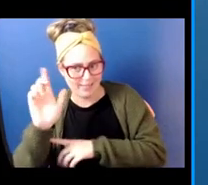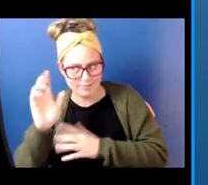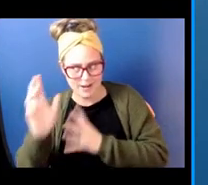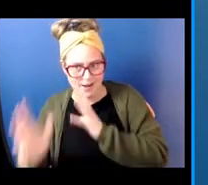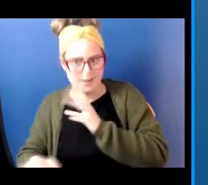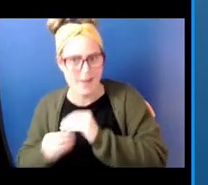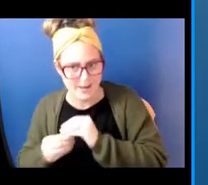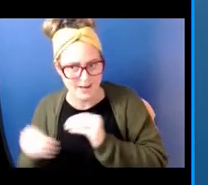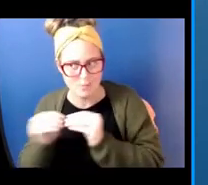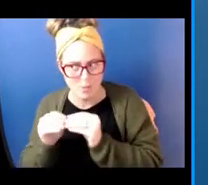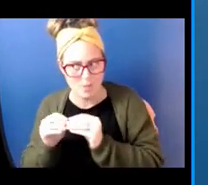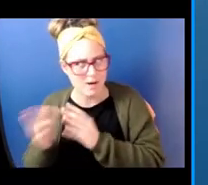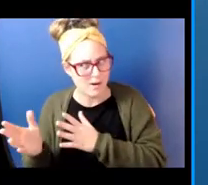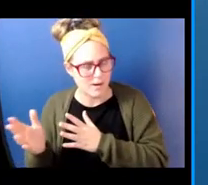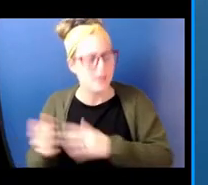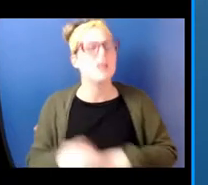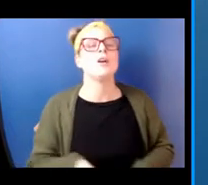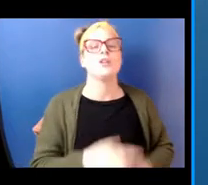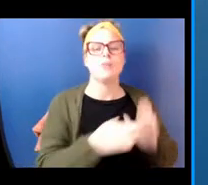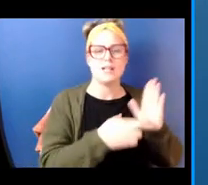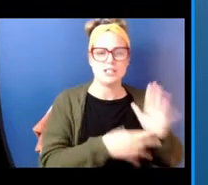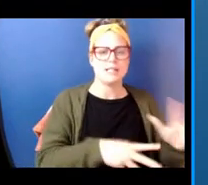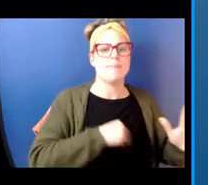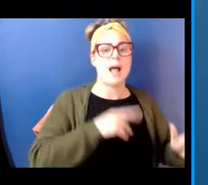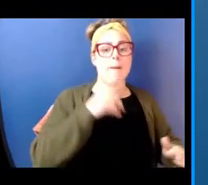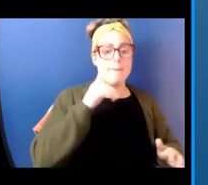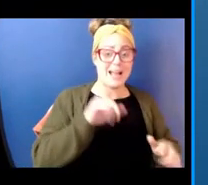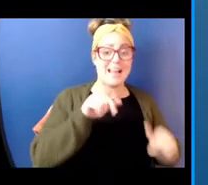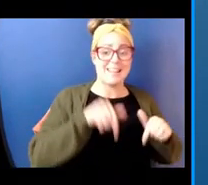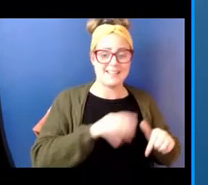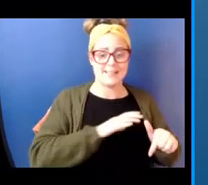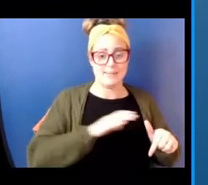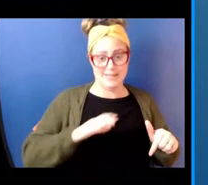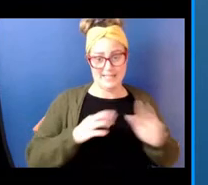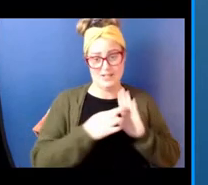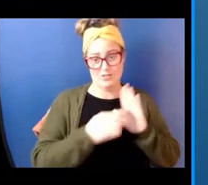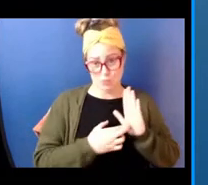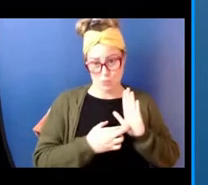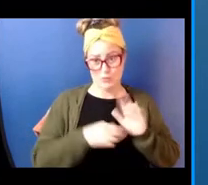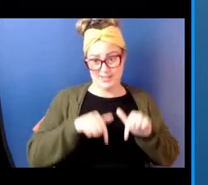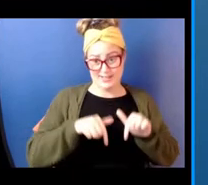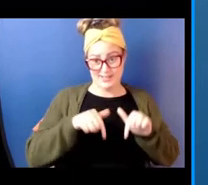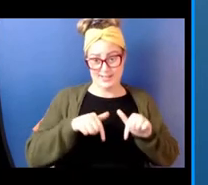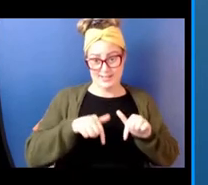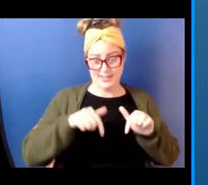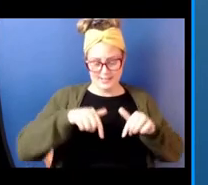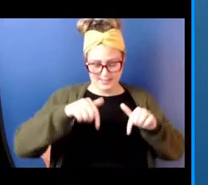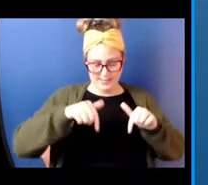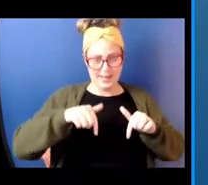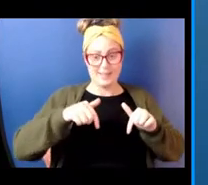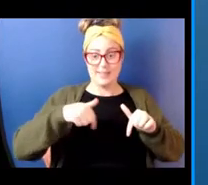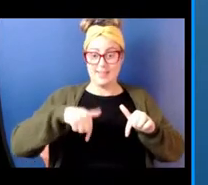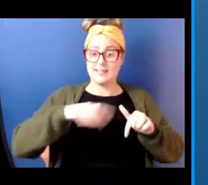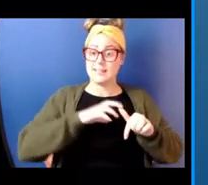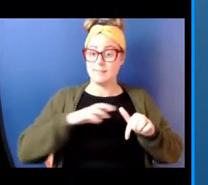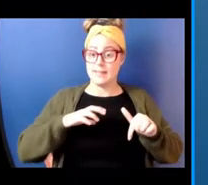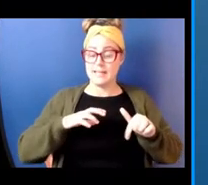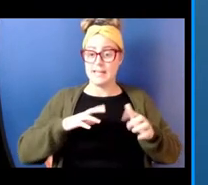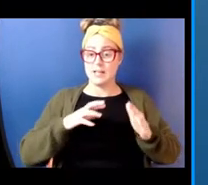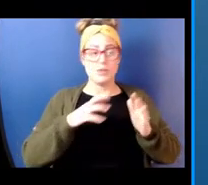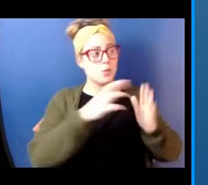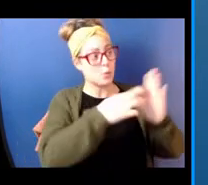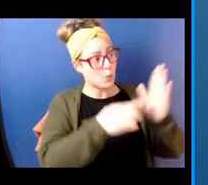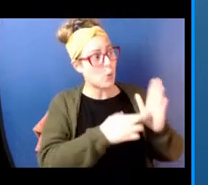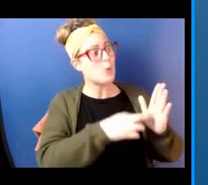are adopted by this committee the rules that the regulations uh Implement